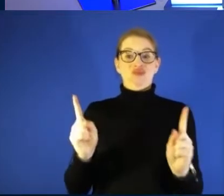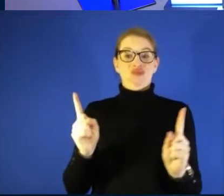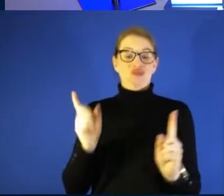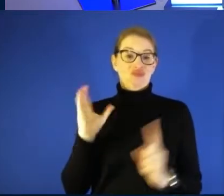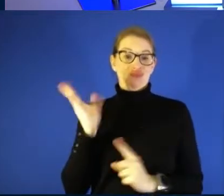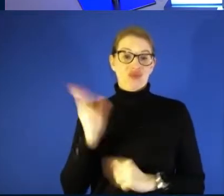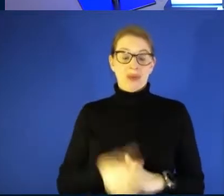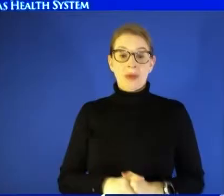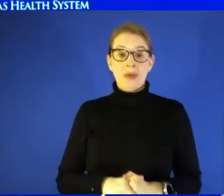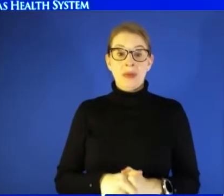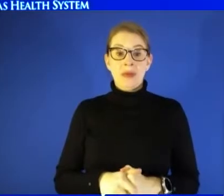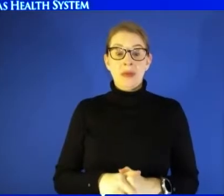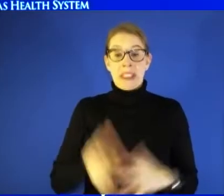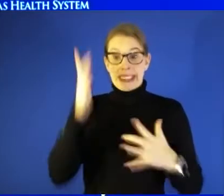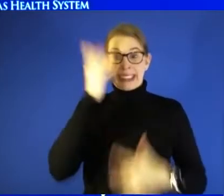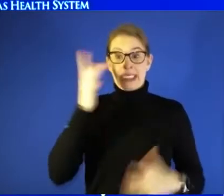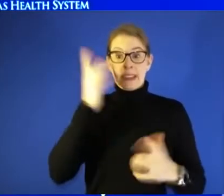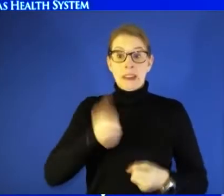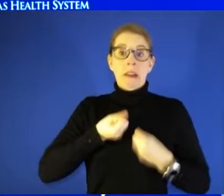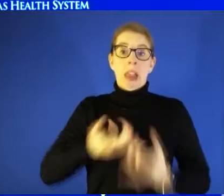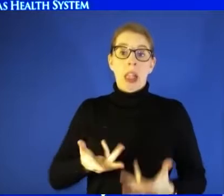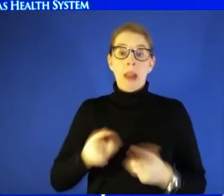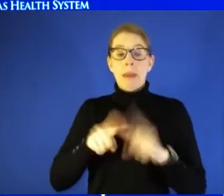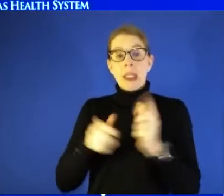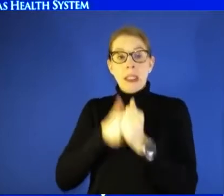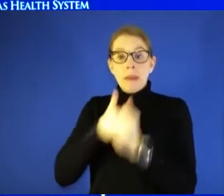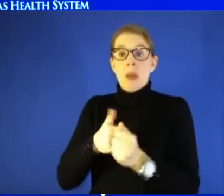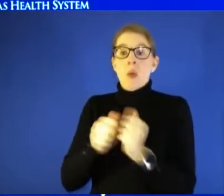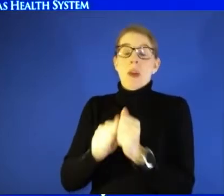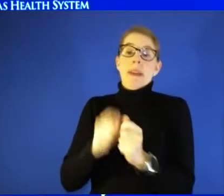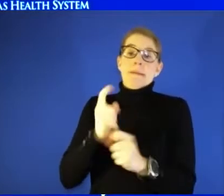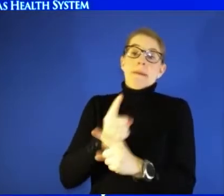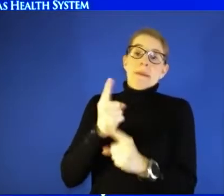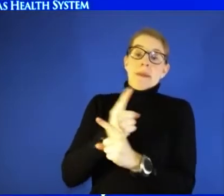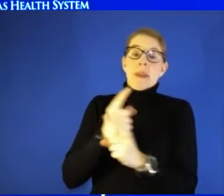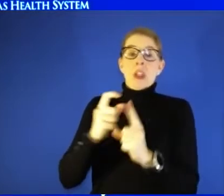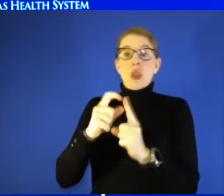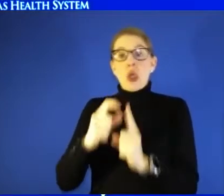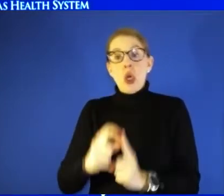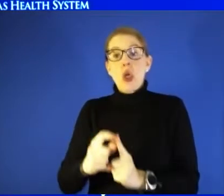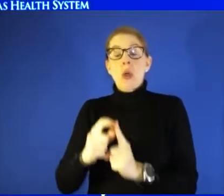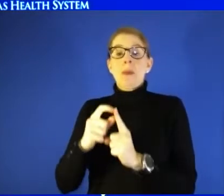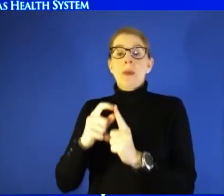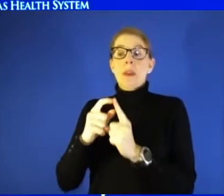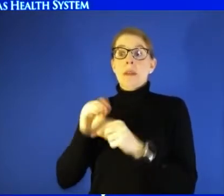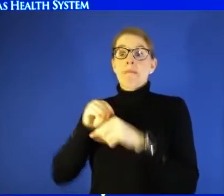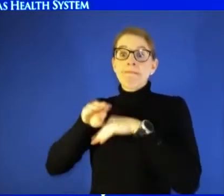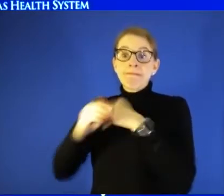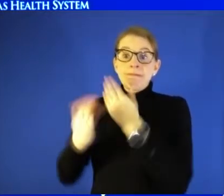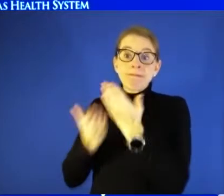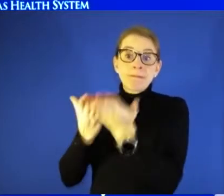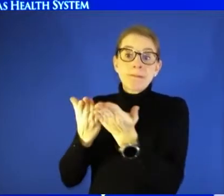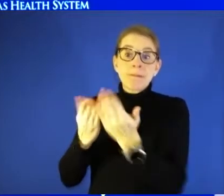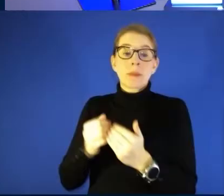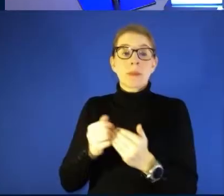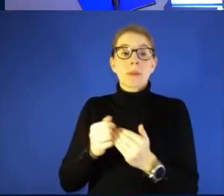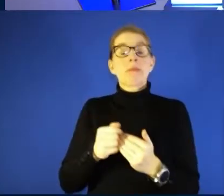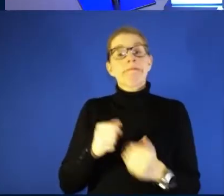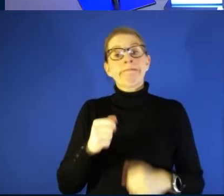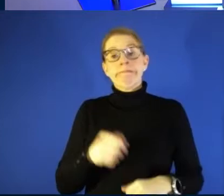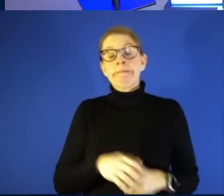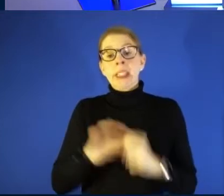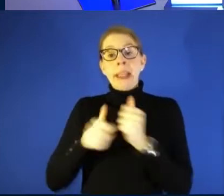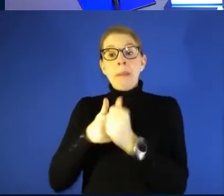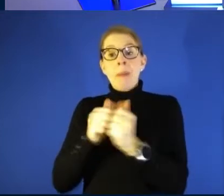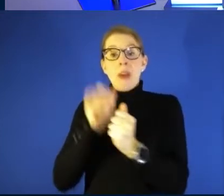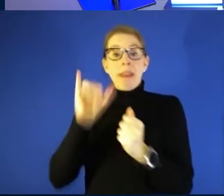weariness, the keeping up with the actual terms and guidance and just trying to understand that can also cause weariness. Yes, this is what we rely